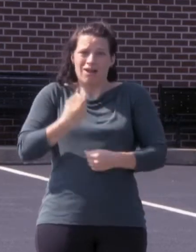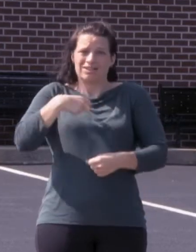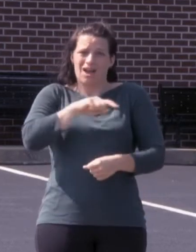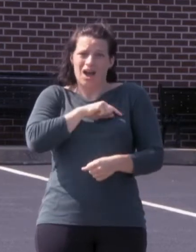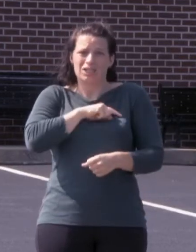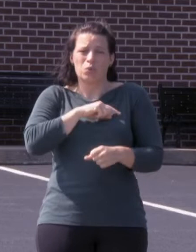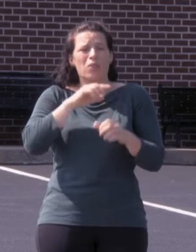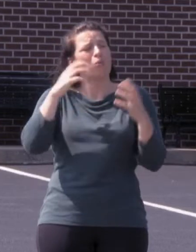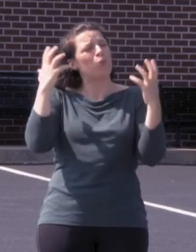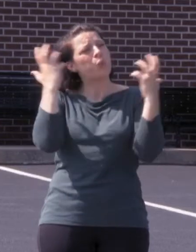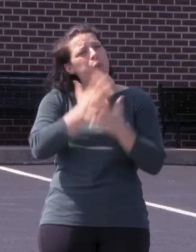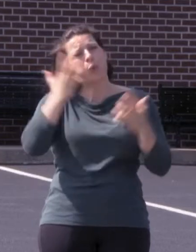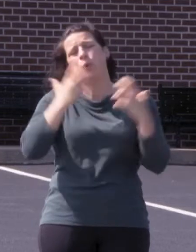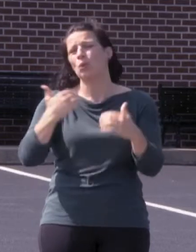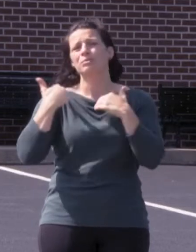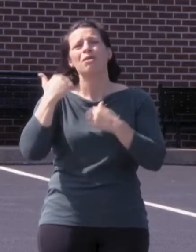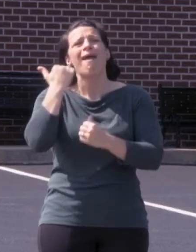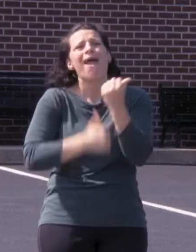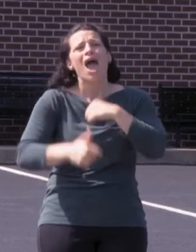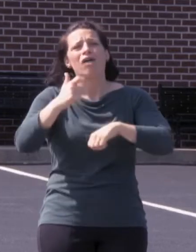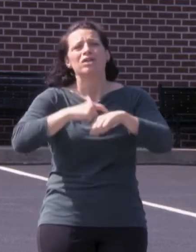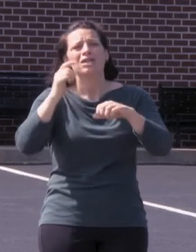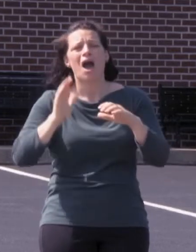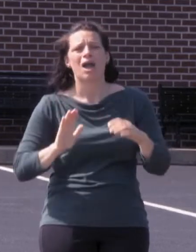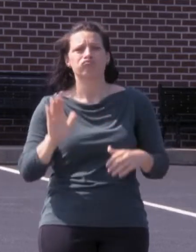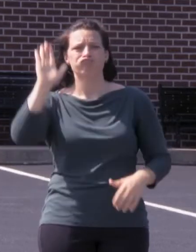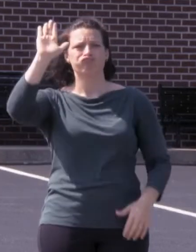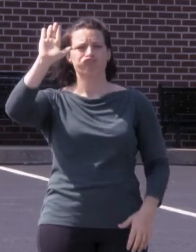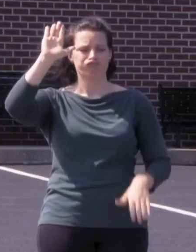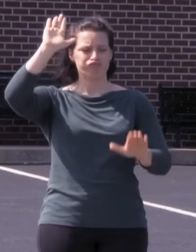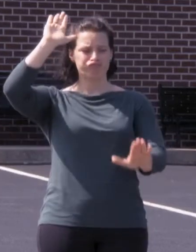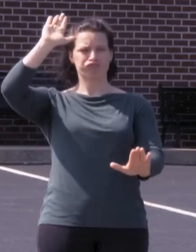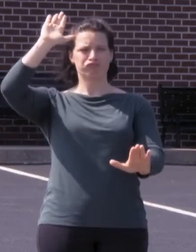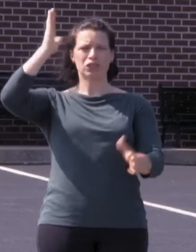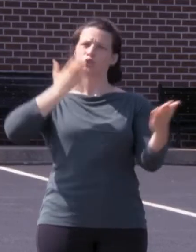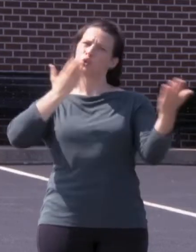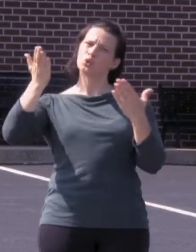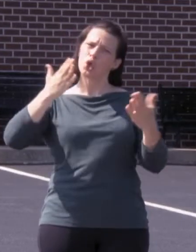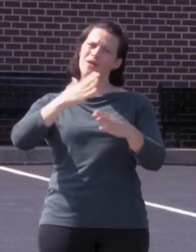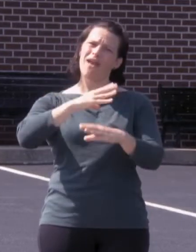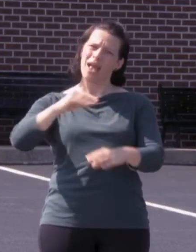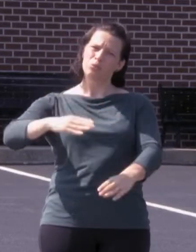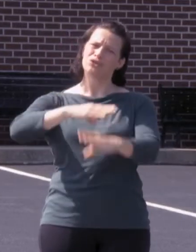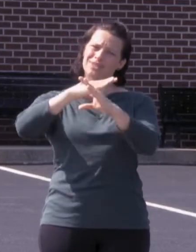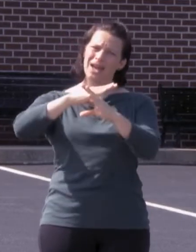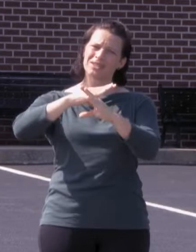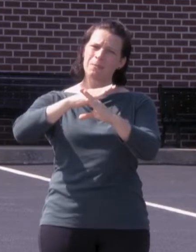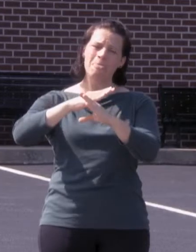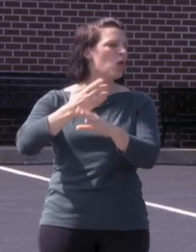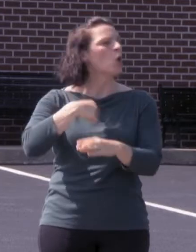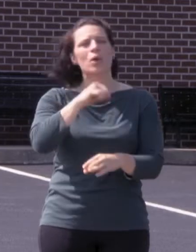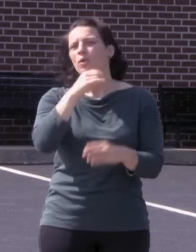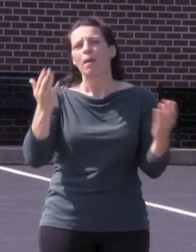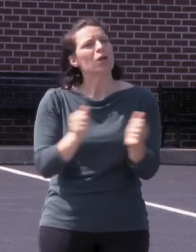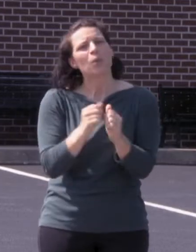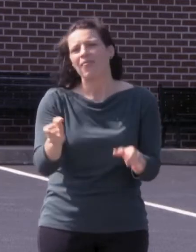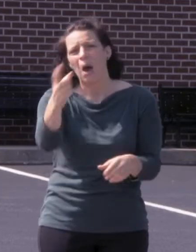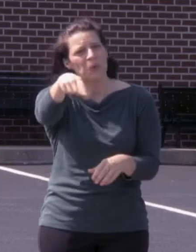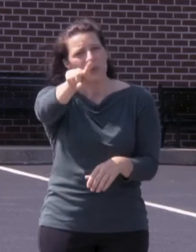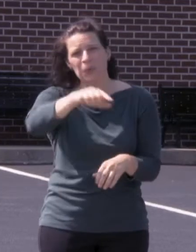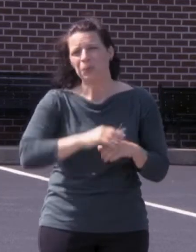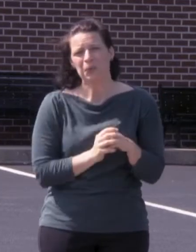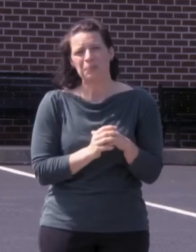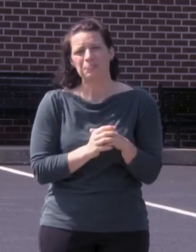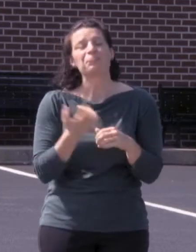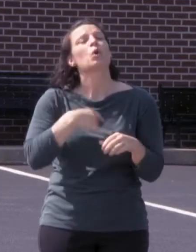awesome responsibility every time we raise our hands and swear an oath to serve and protect you. We wouldn't be here without you.